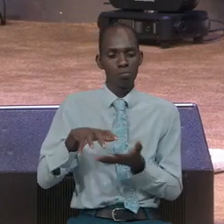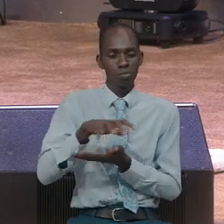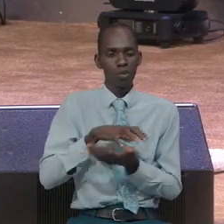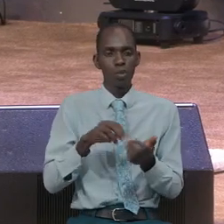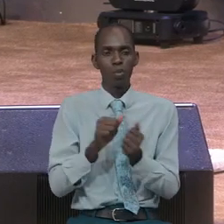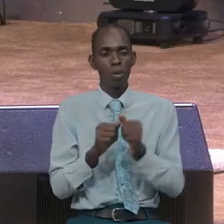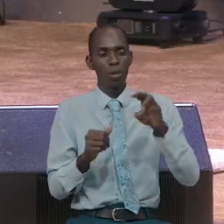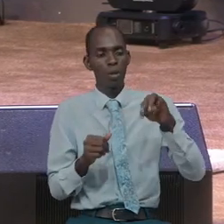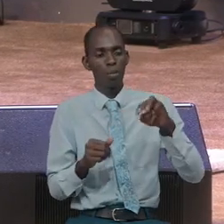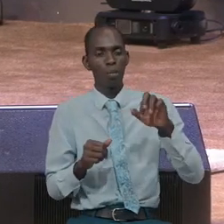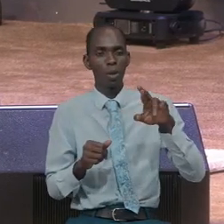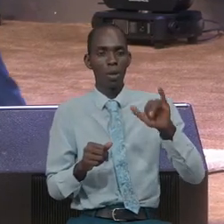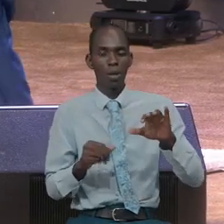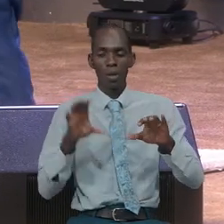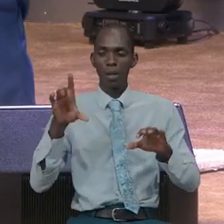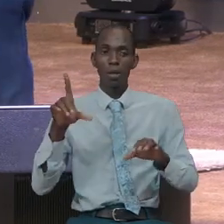merry clay,